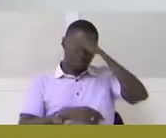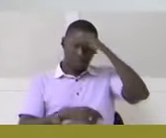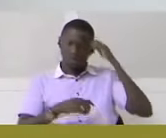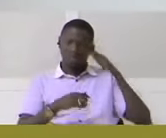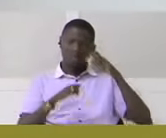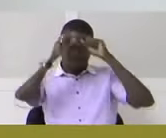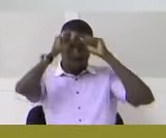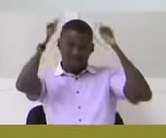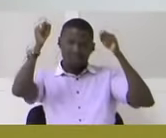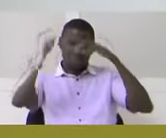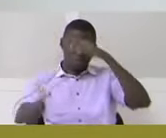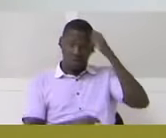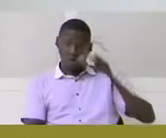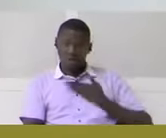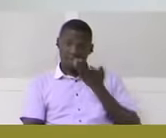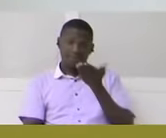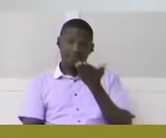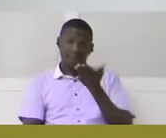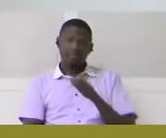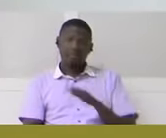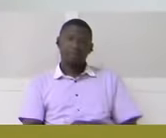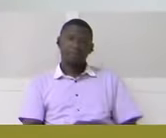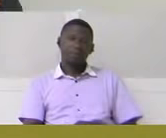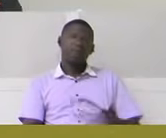In the government? Yes, ma'am.